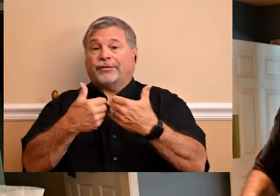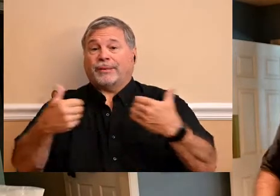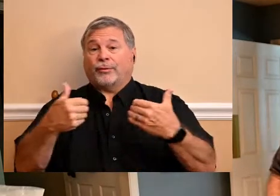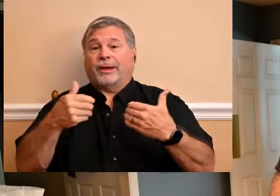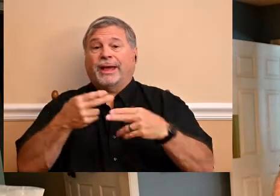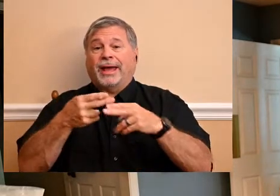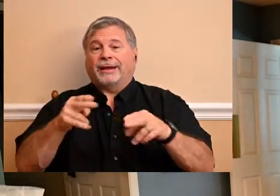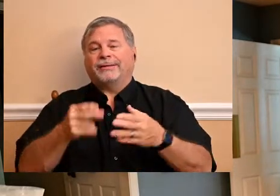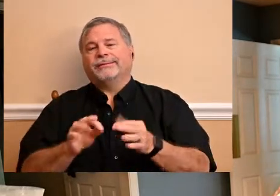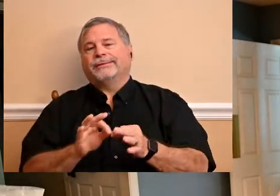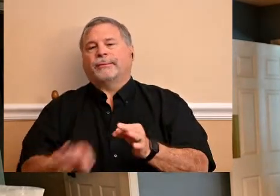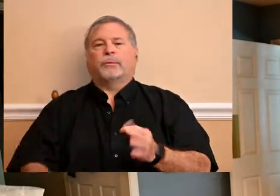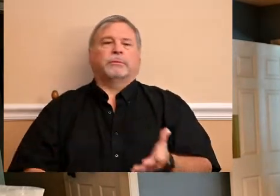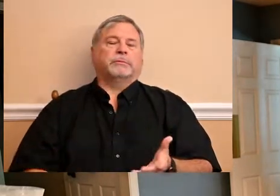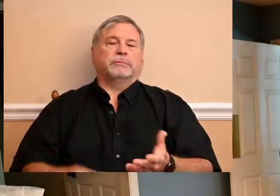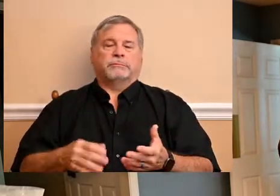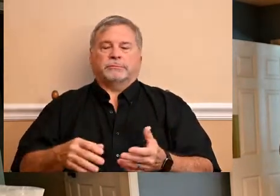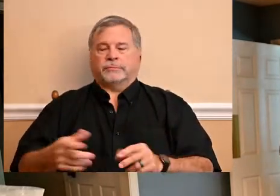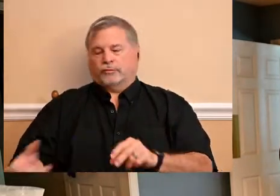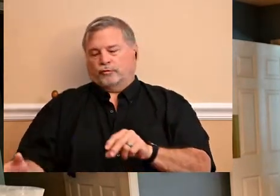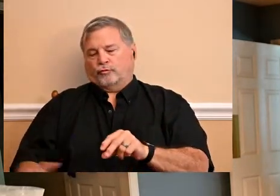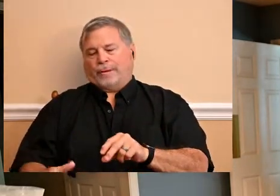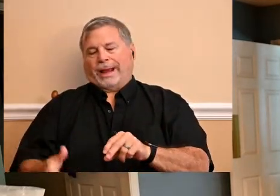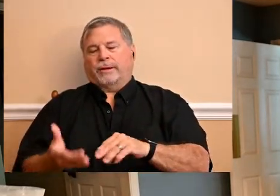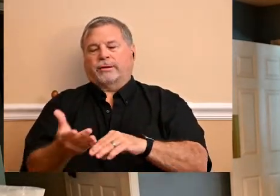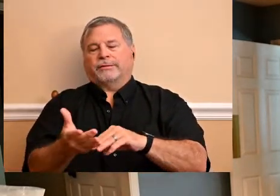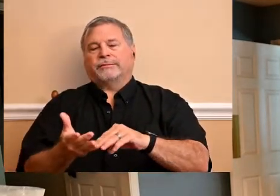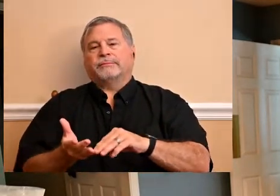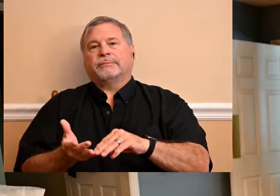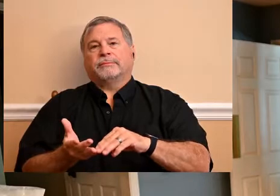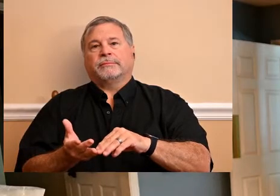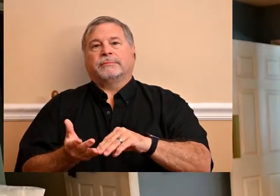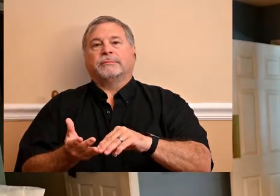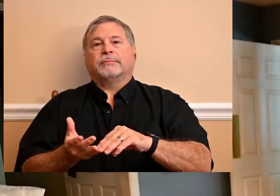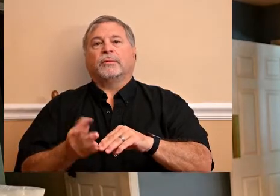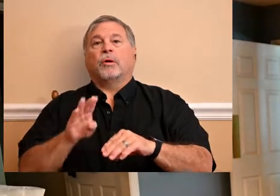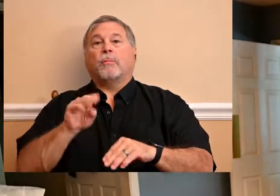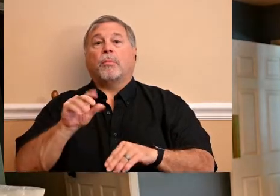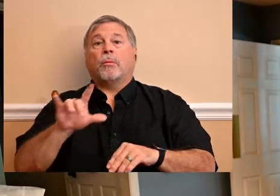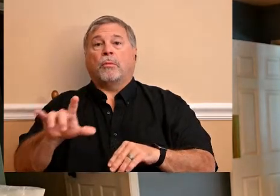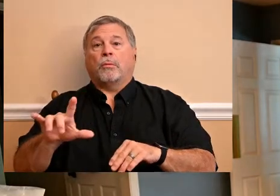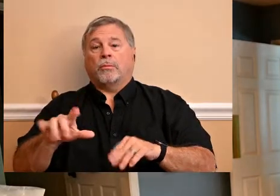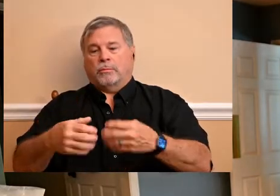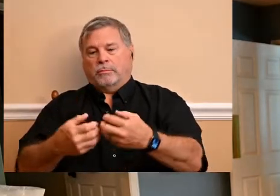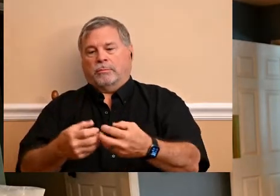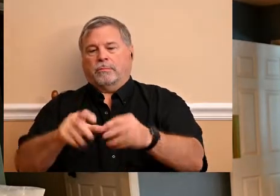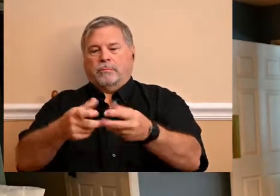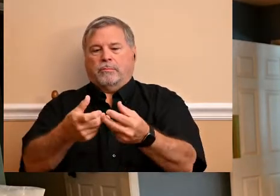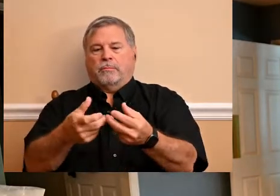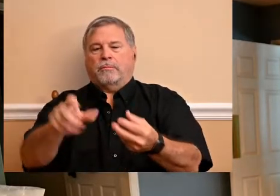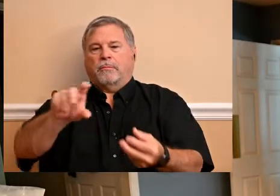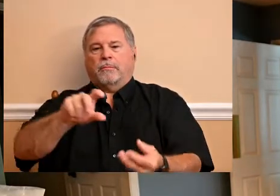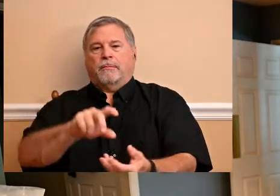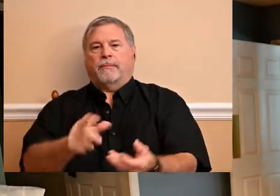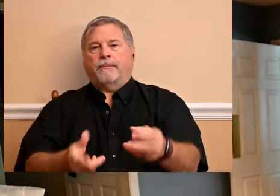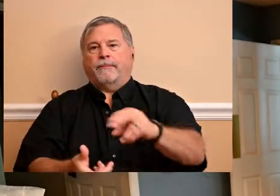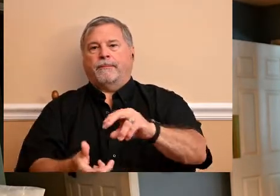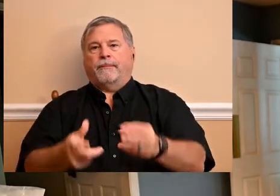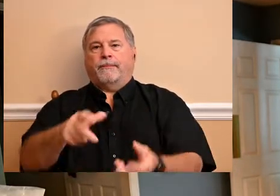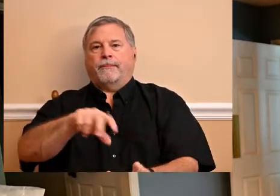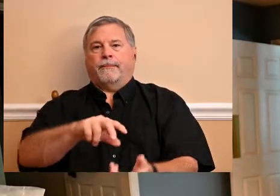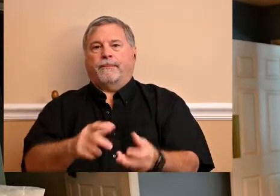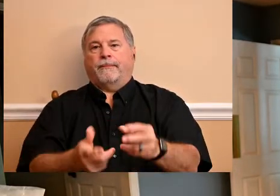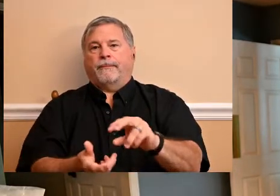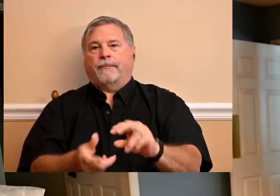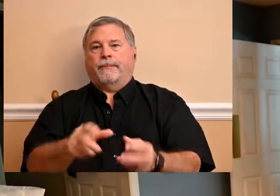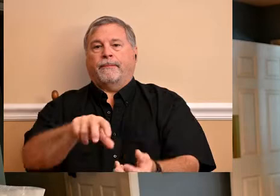Now, if you've never separated an egg, they're pretty simple. Take an egg, you can crack it on the side of a bowl, separate it